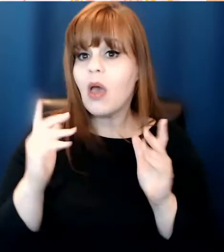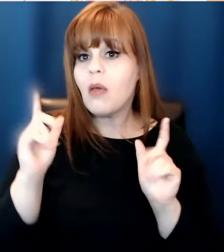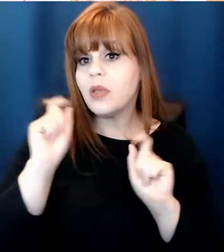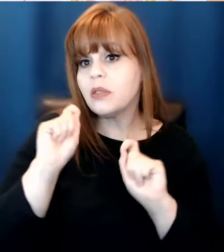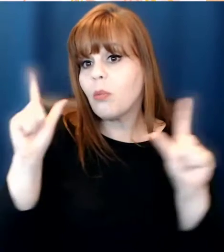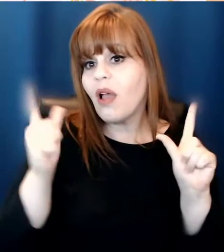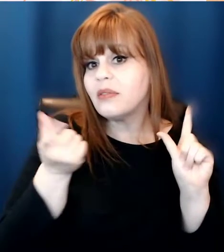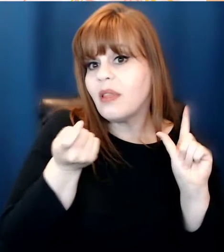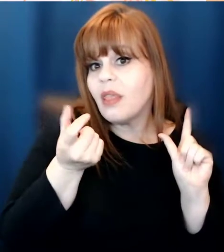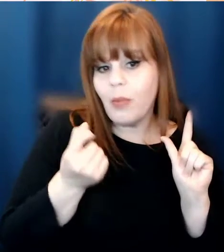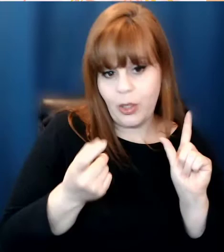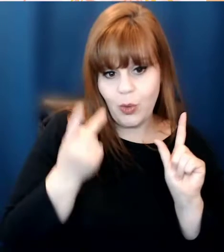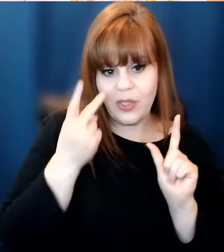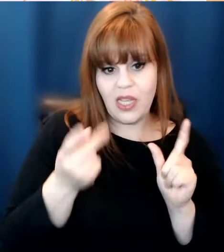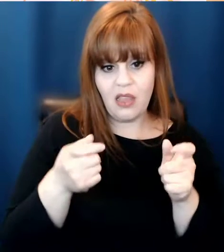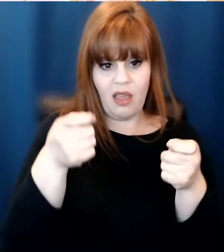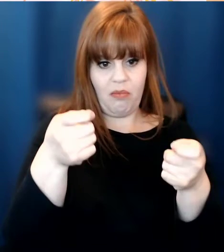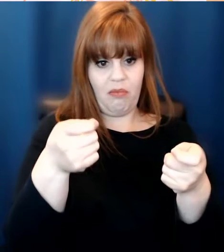that this is it.